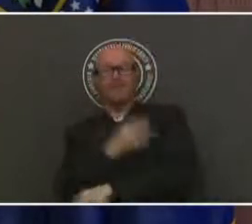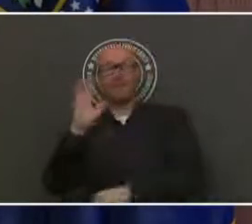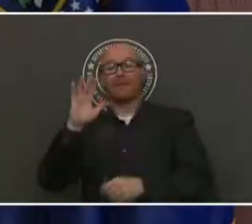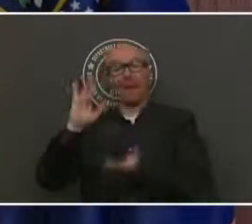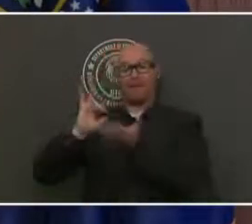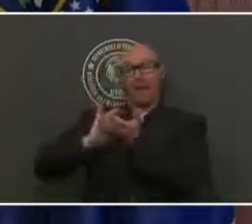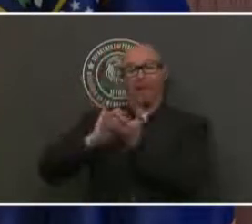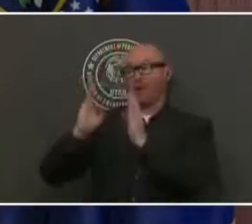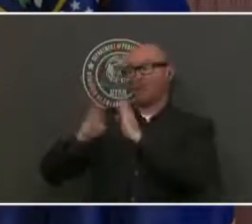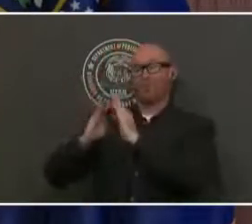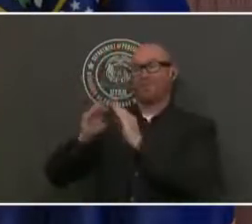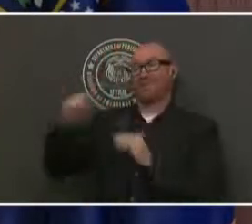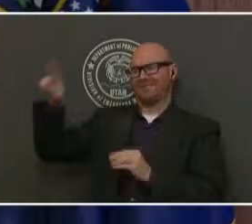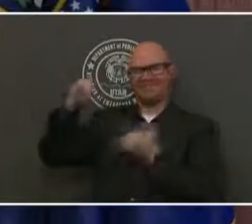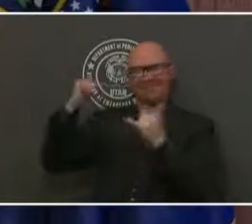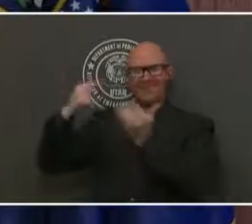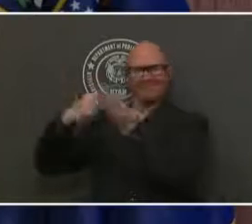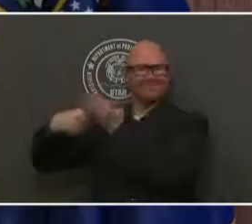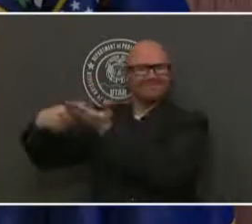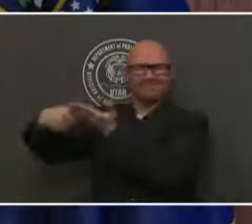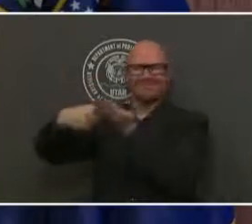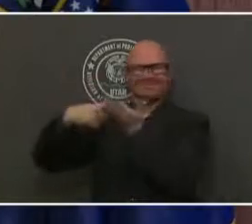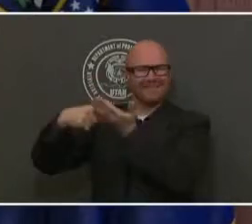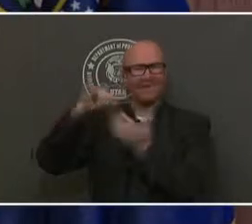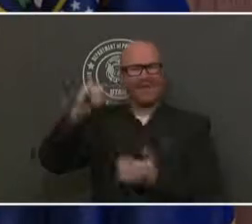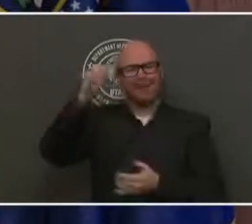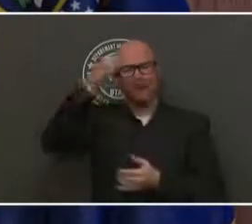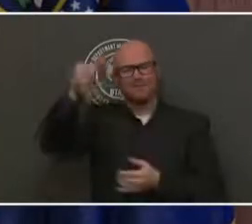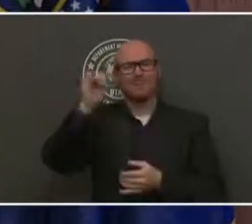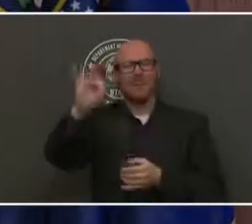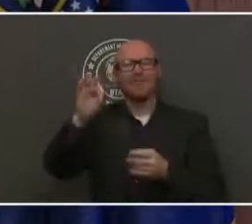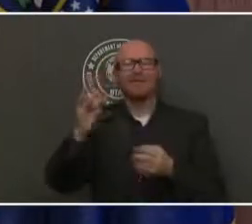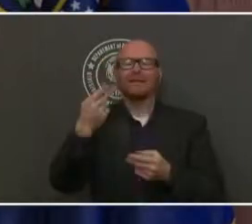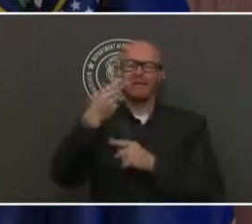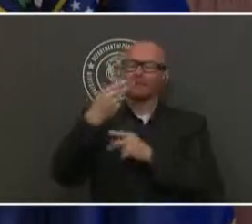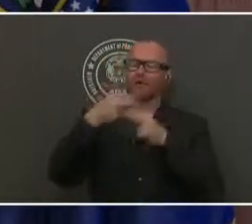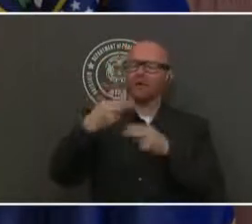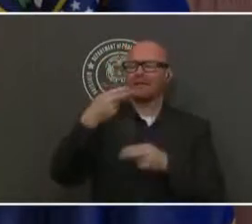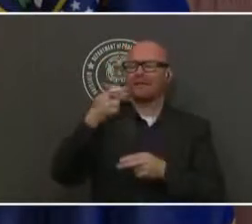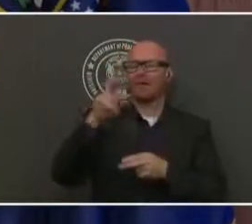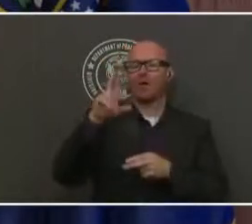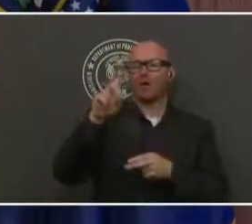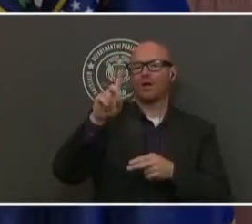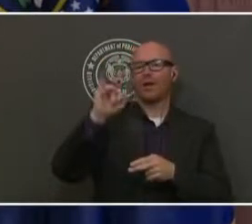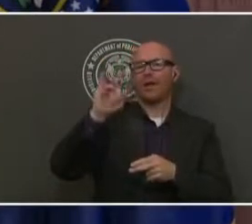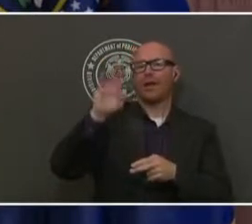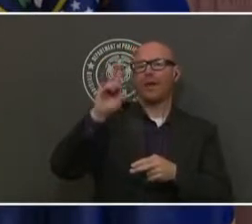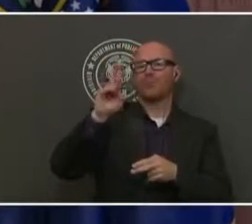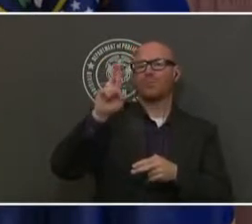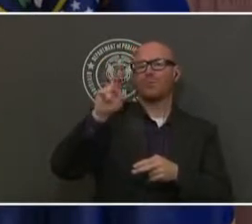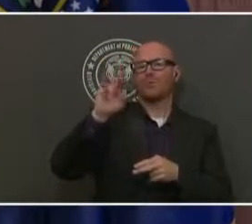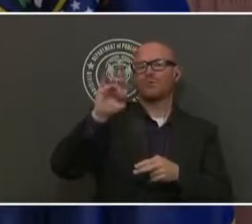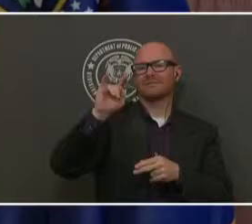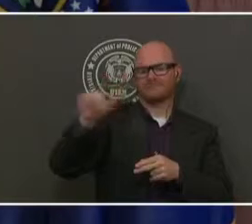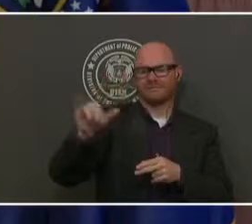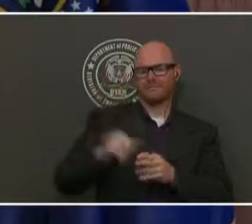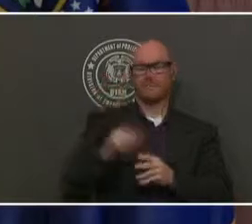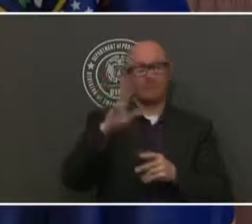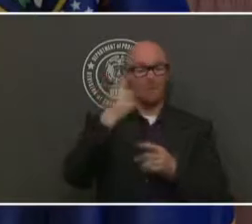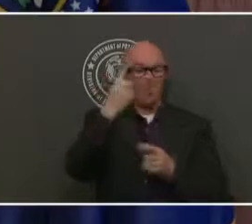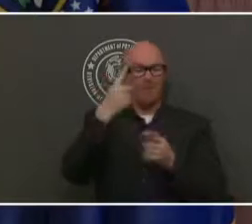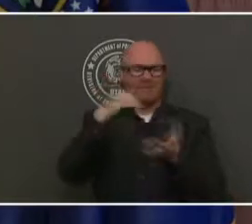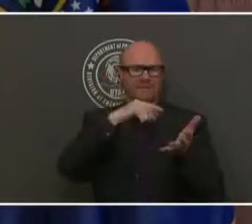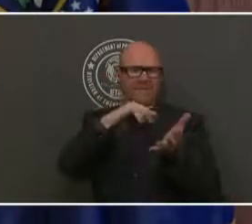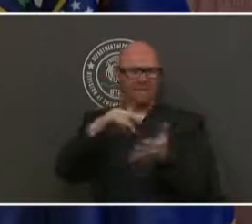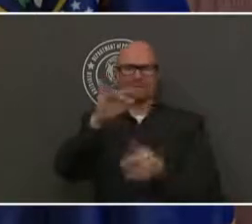consensus on what it will take to get herd immunity. The best numbers we're seeing right now are coming out of Israel. Israel has been ahead